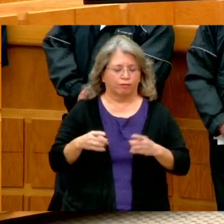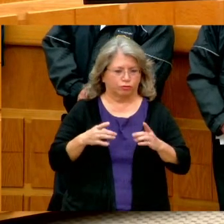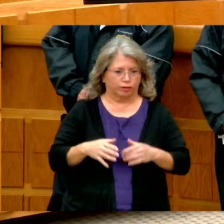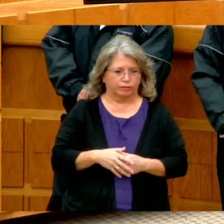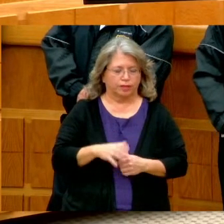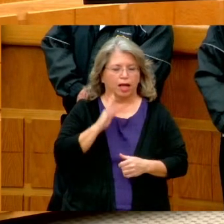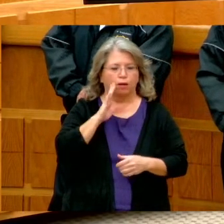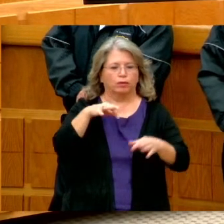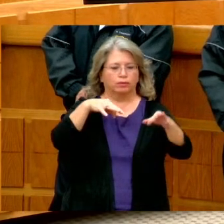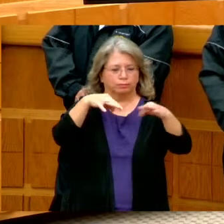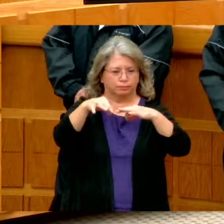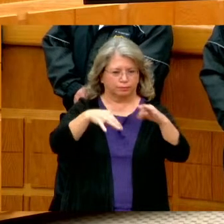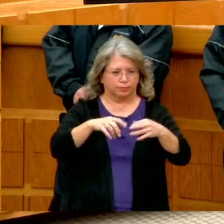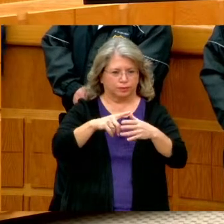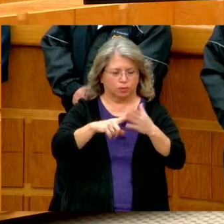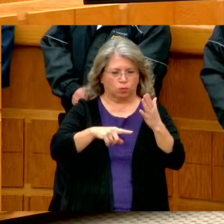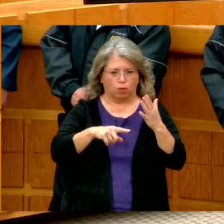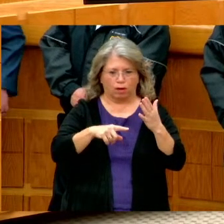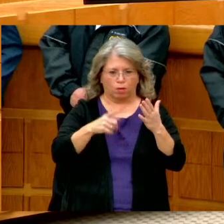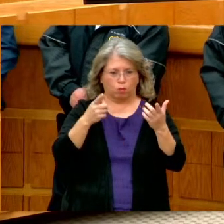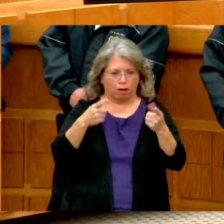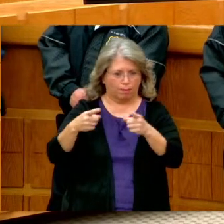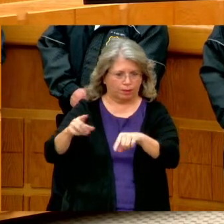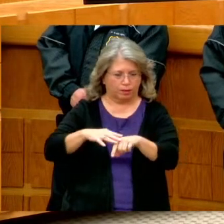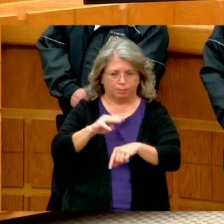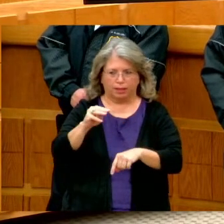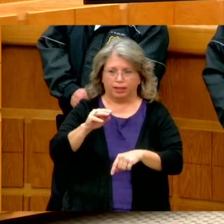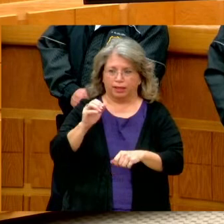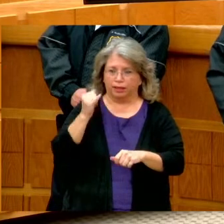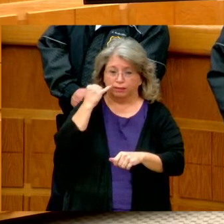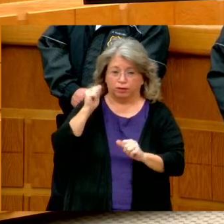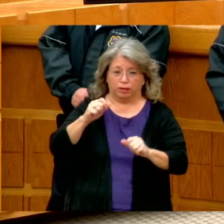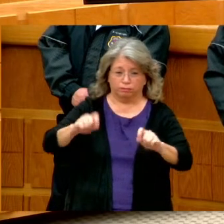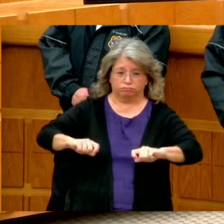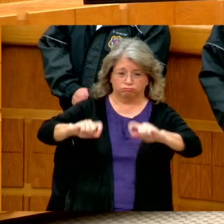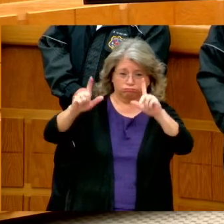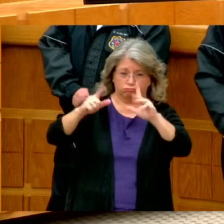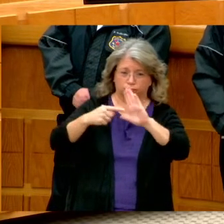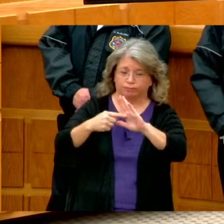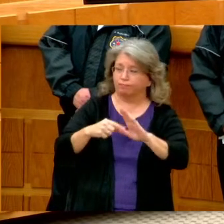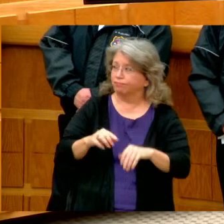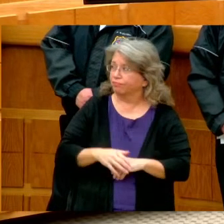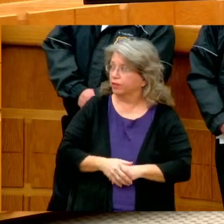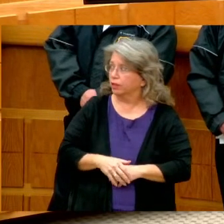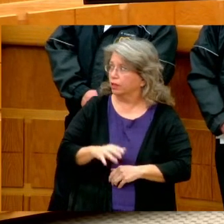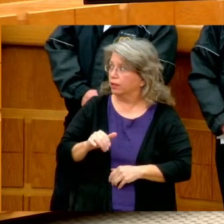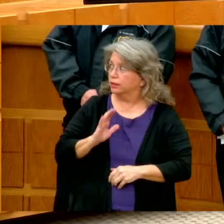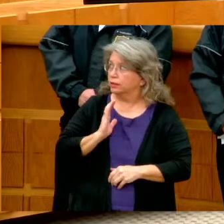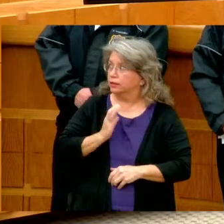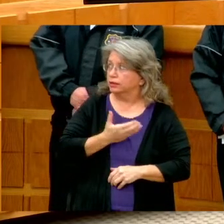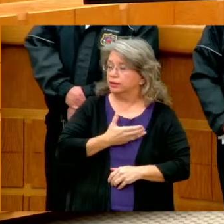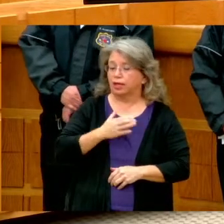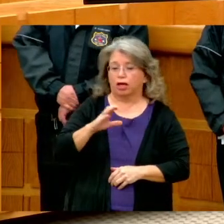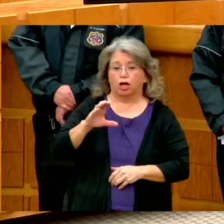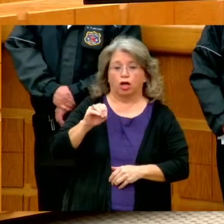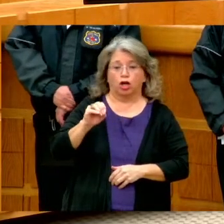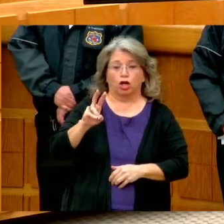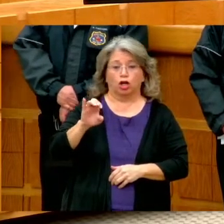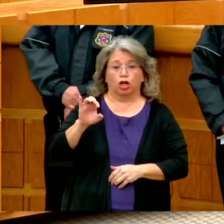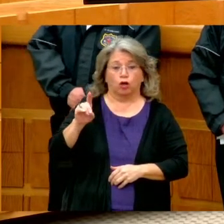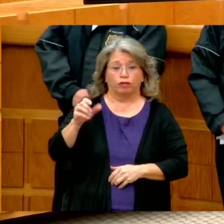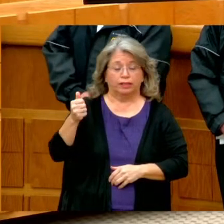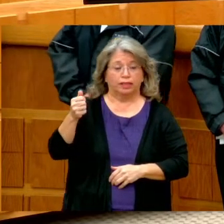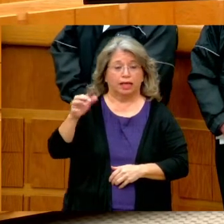of what Monday's going to look like. So if we could get our first slide up. So this is our COVID-19 mega vaccine clinic. So